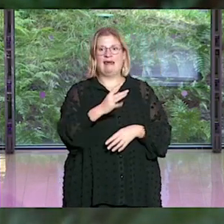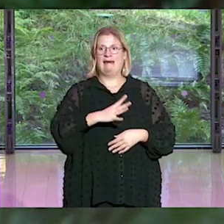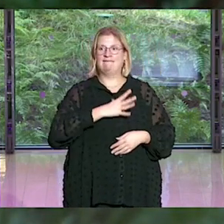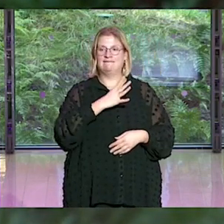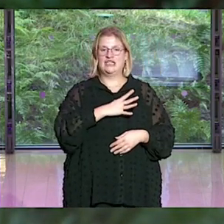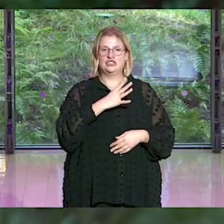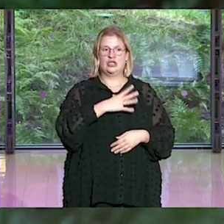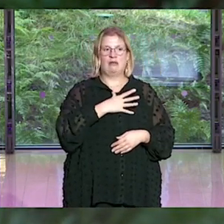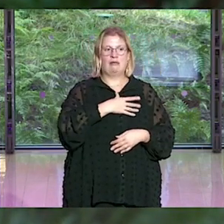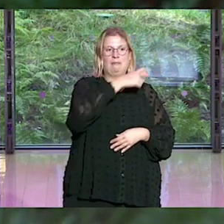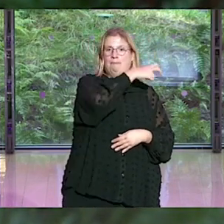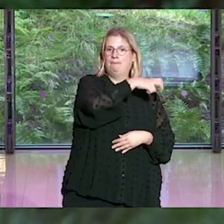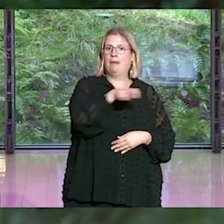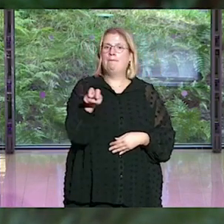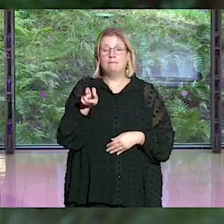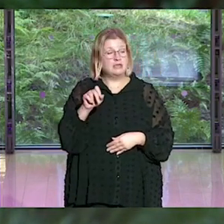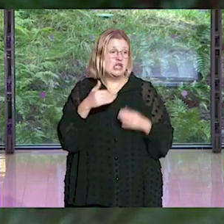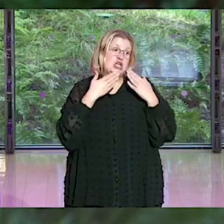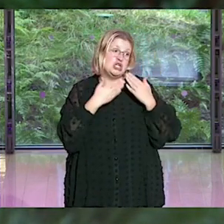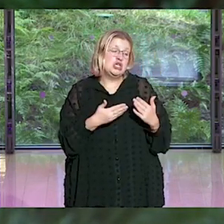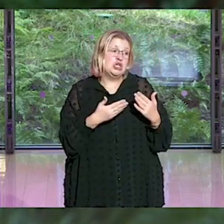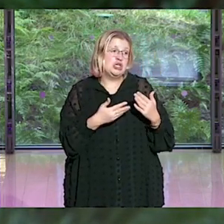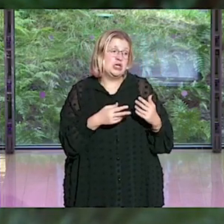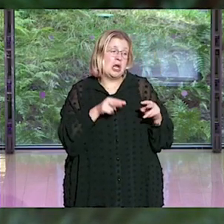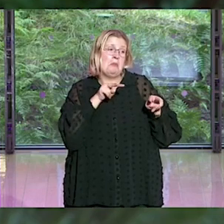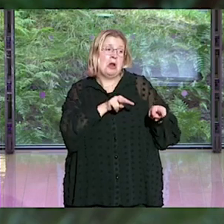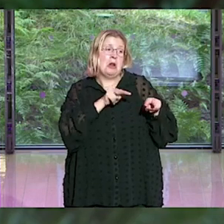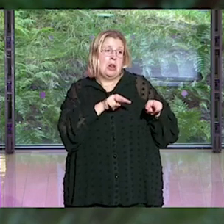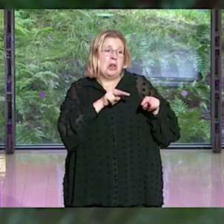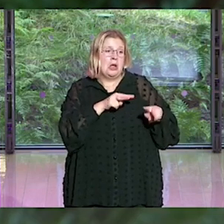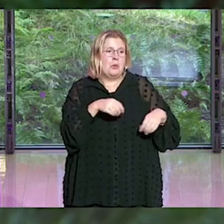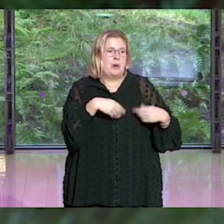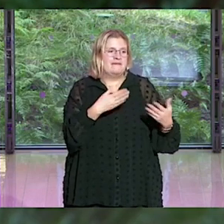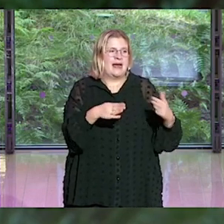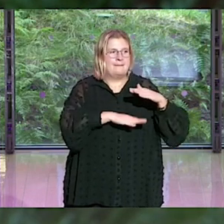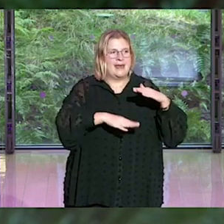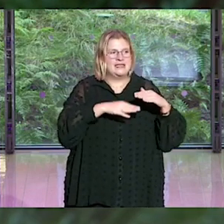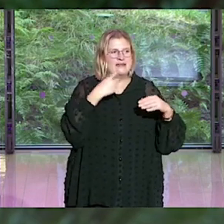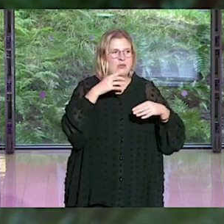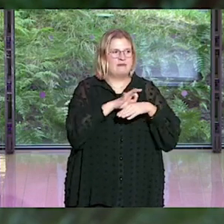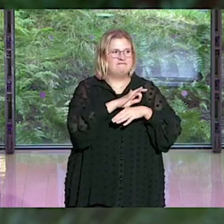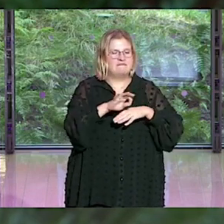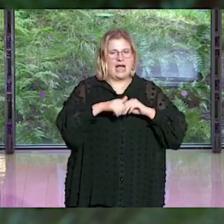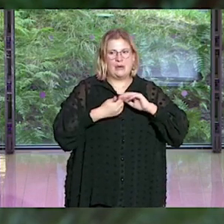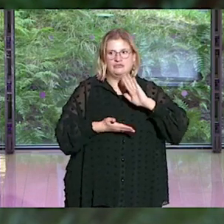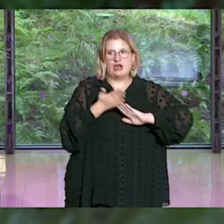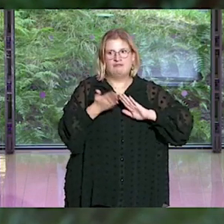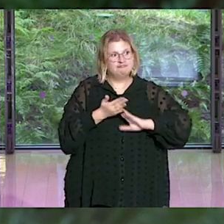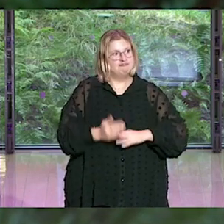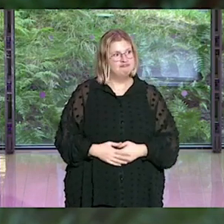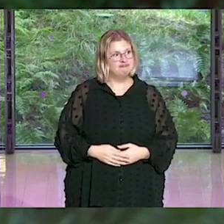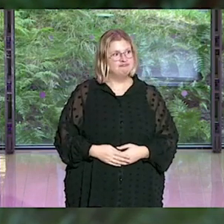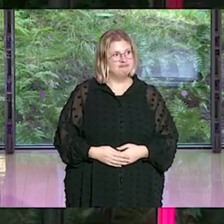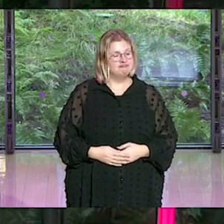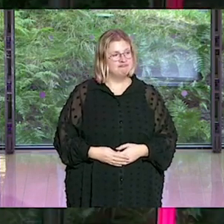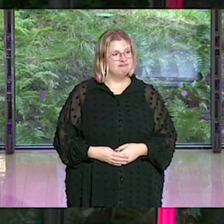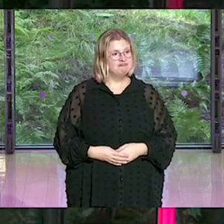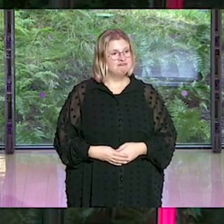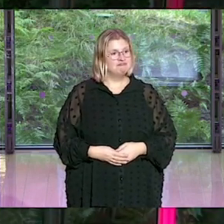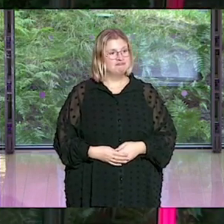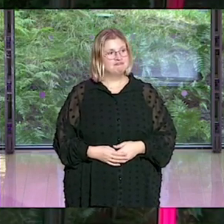official transition. So that can be a good thing to reference as well. That'll give you some basics of the functionality too.